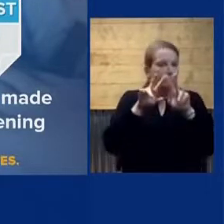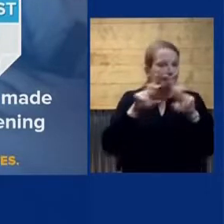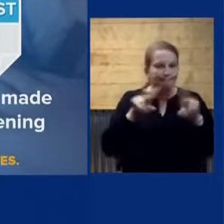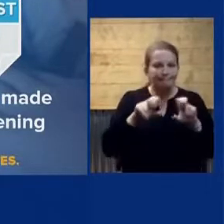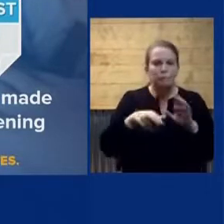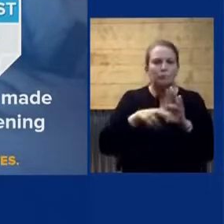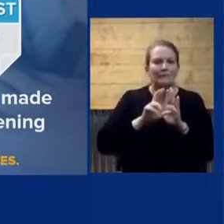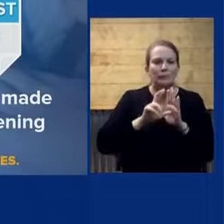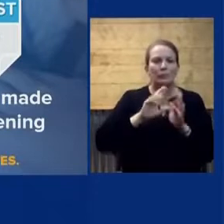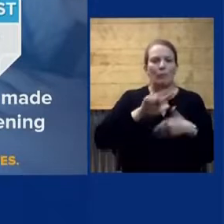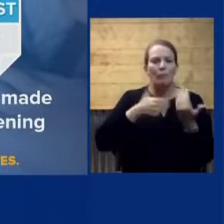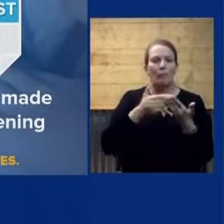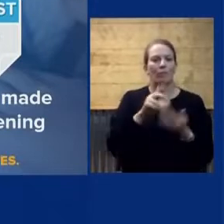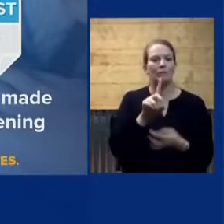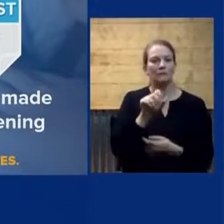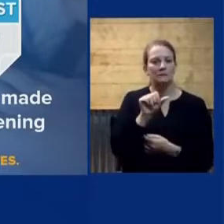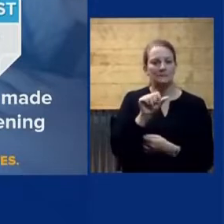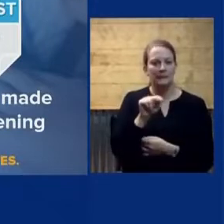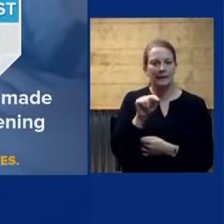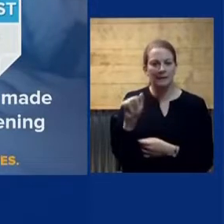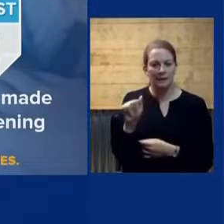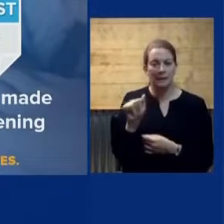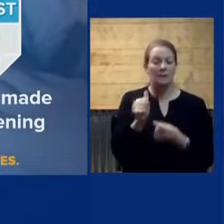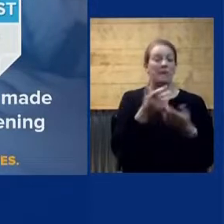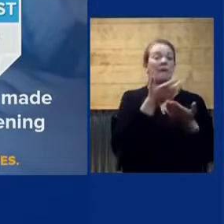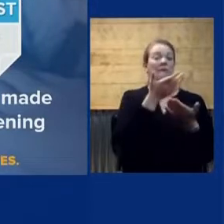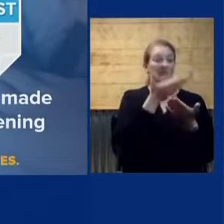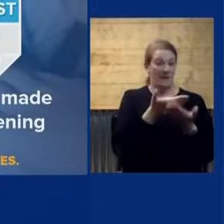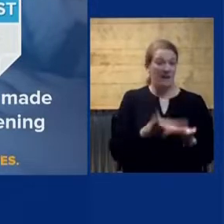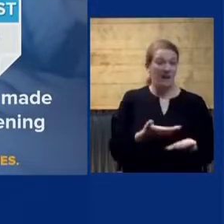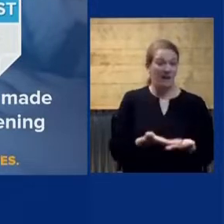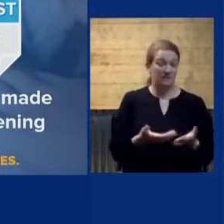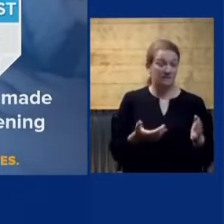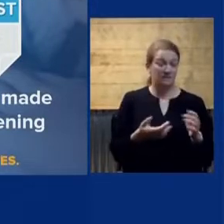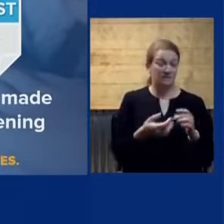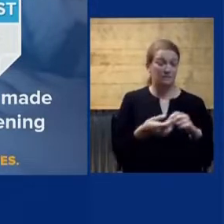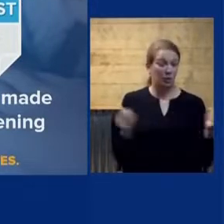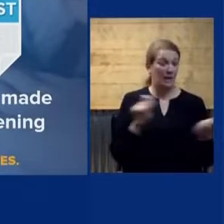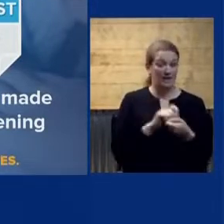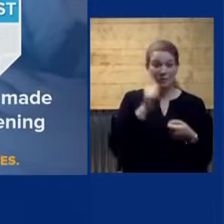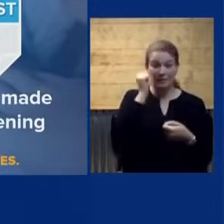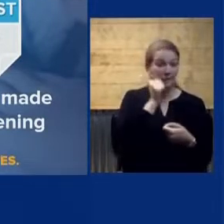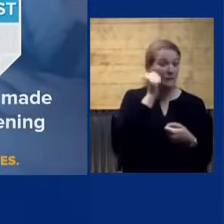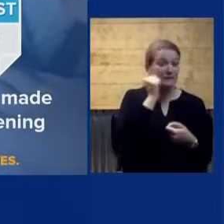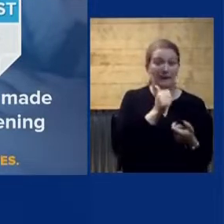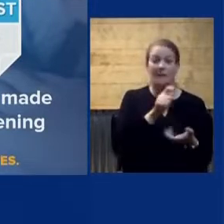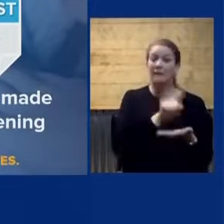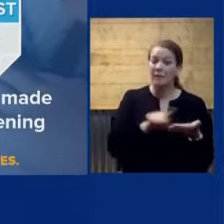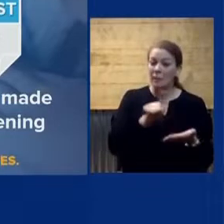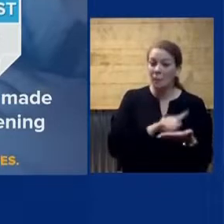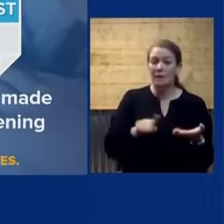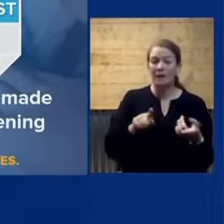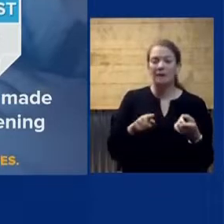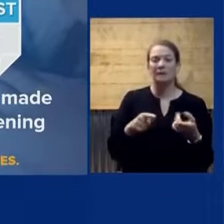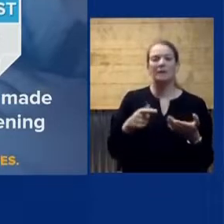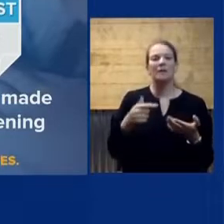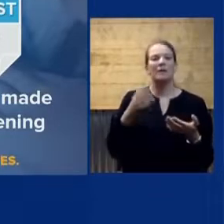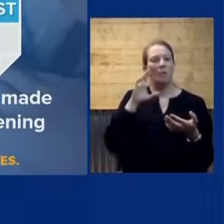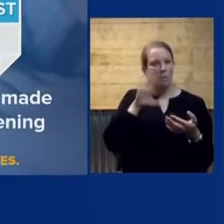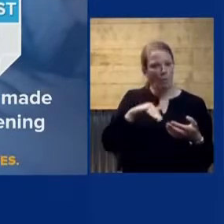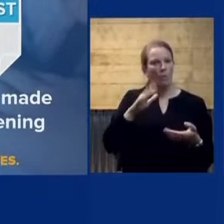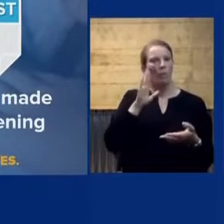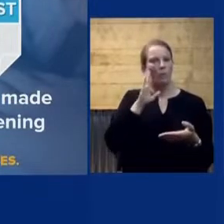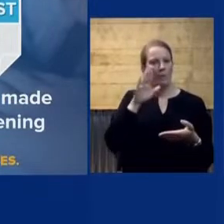to week. I understand there's a drop-dead date where you have to make a decision by a certain date,